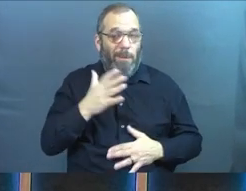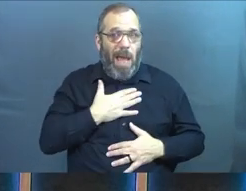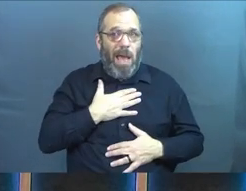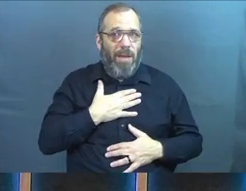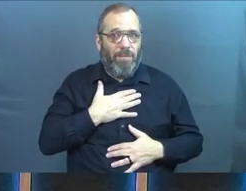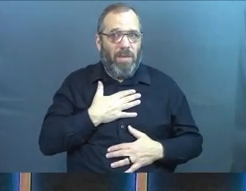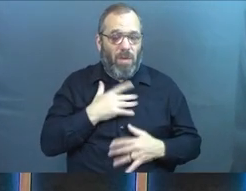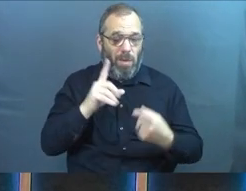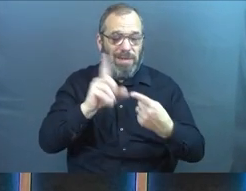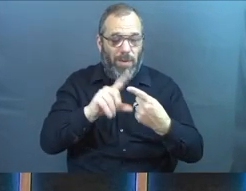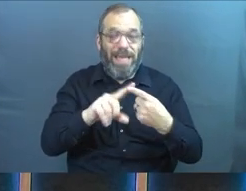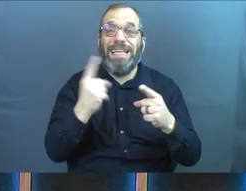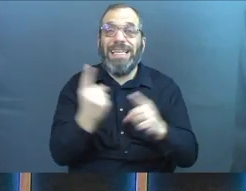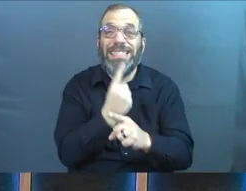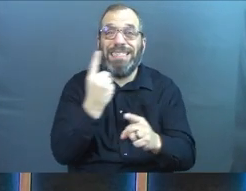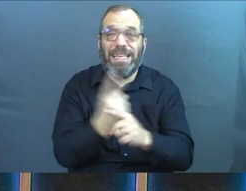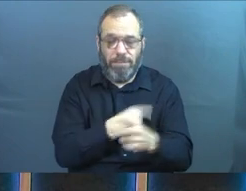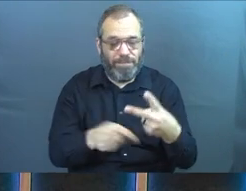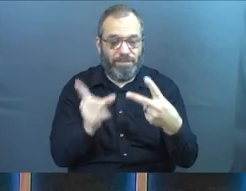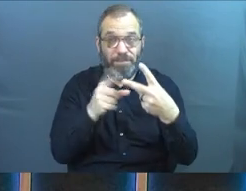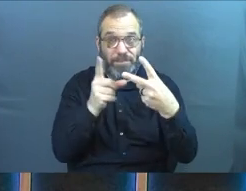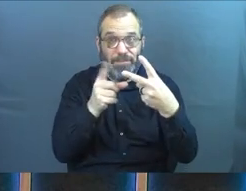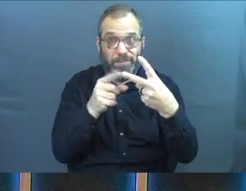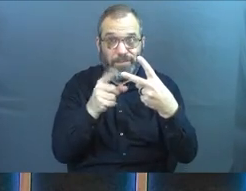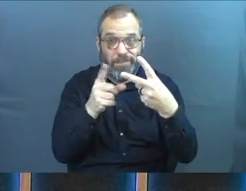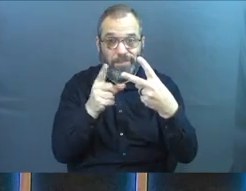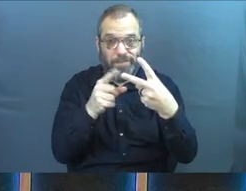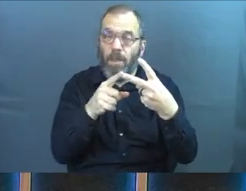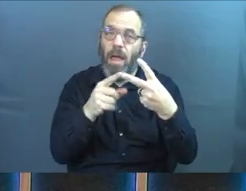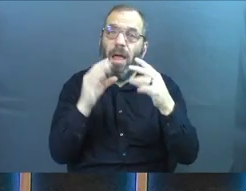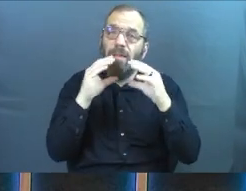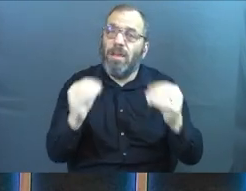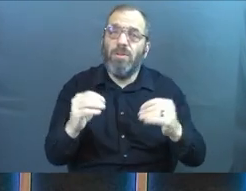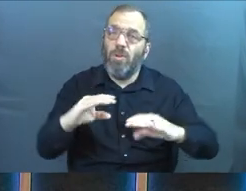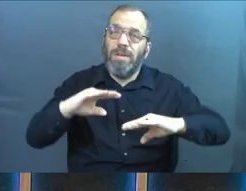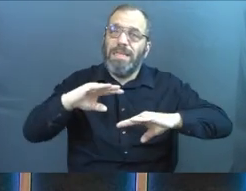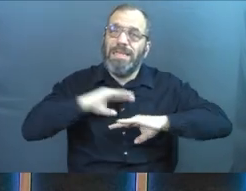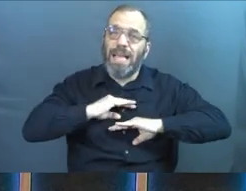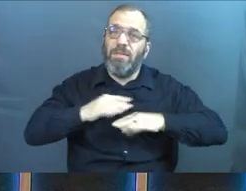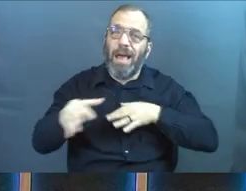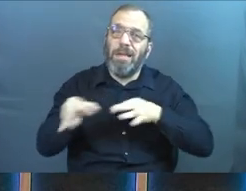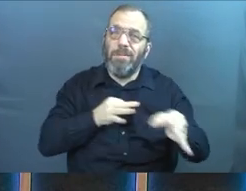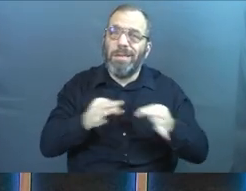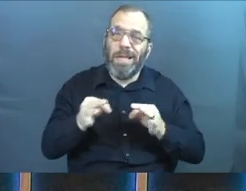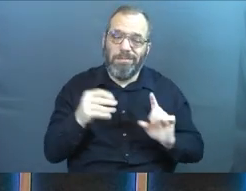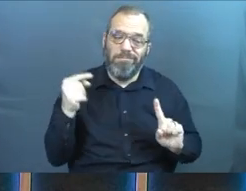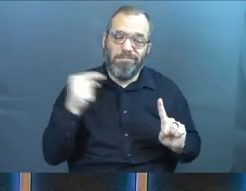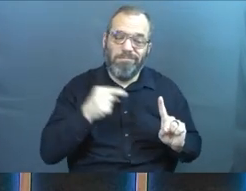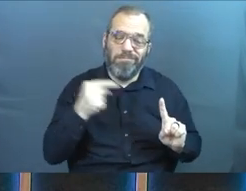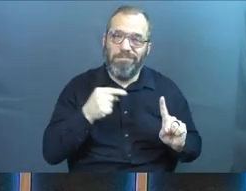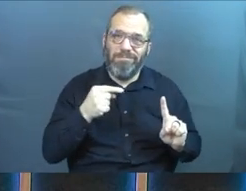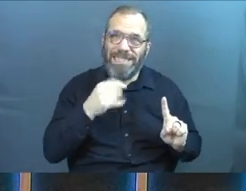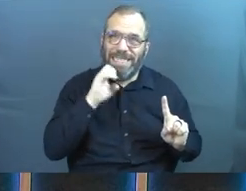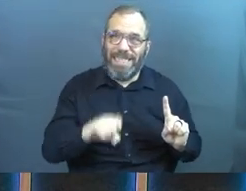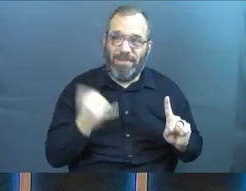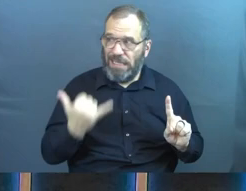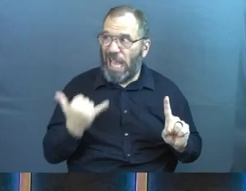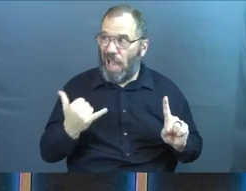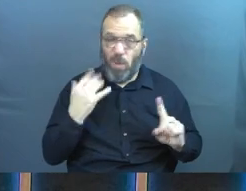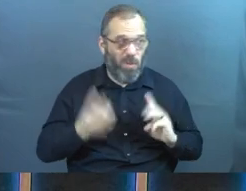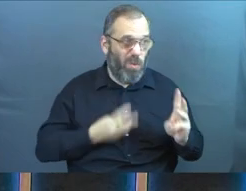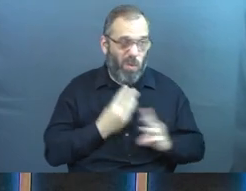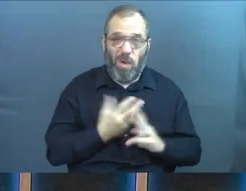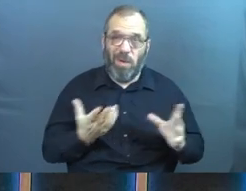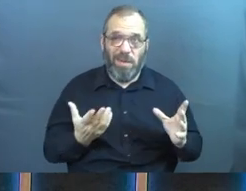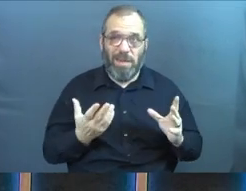So that's number one, is consistency. The second thing is there is no satisfactory explanation for evil, the current evil that we live